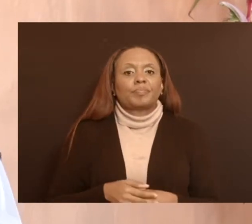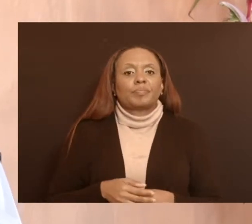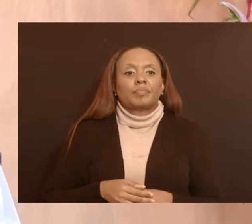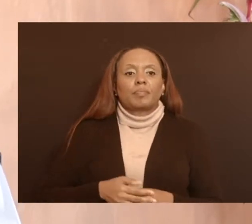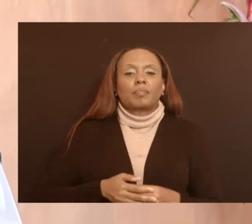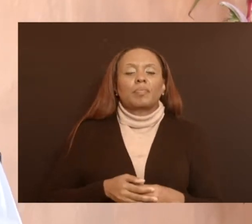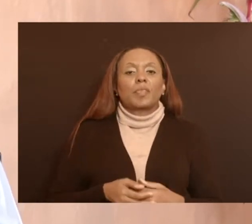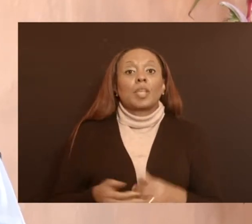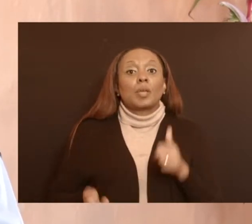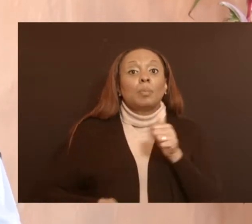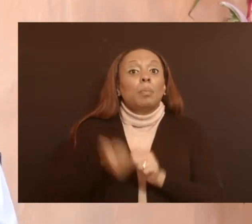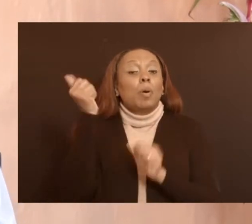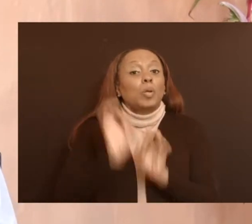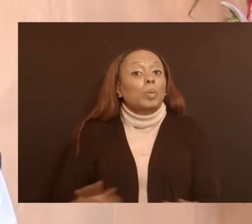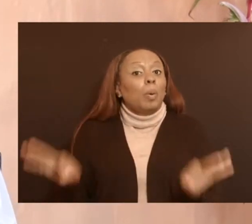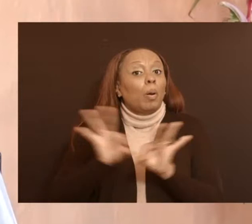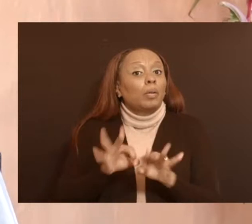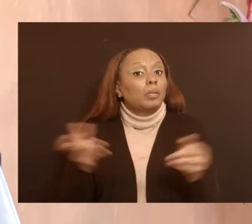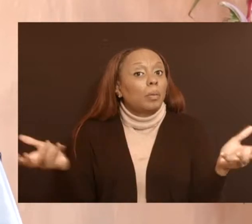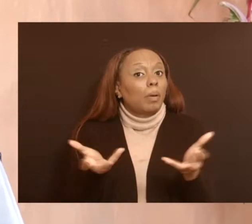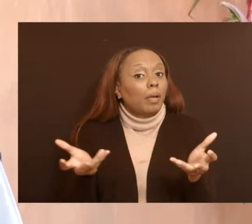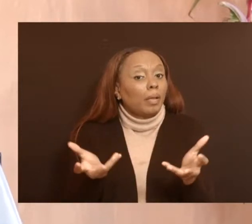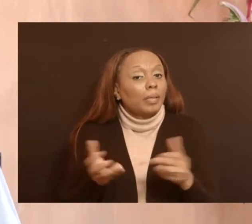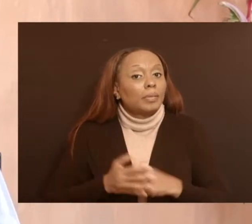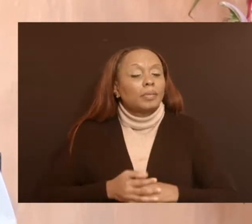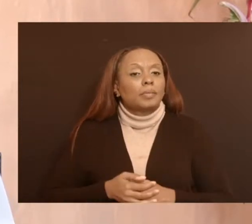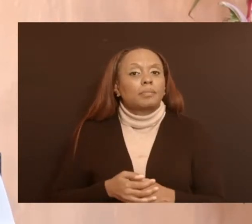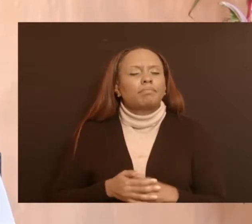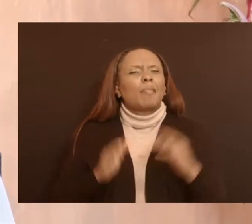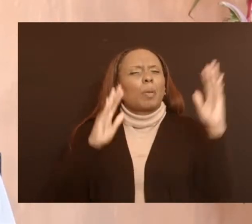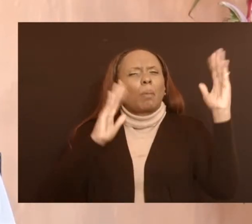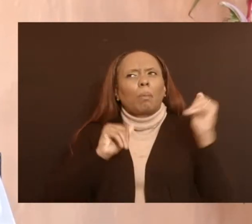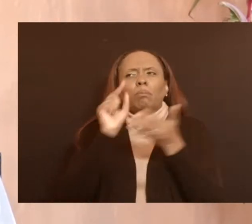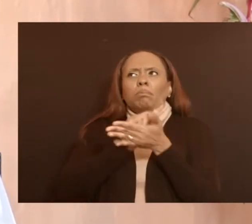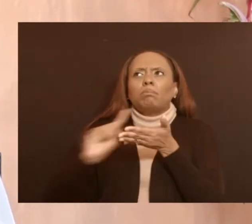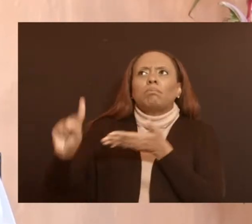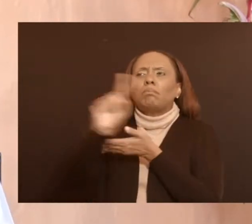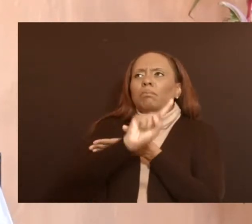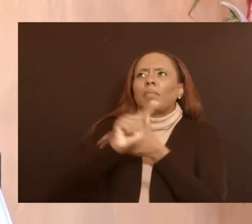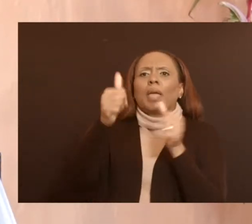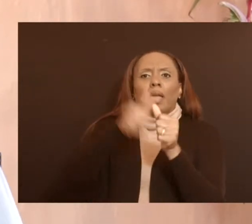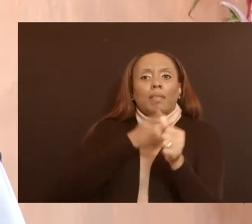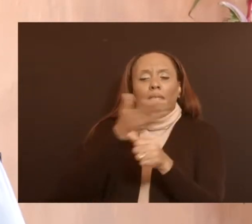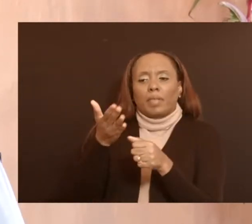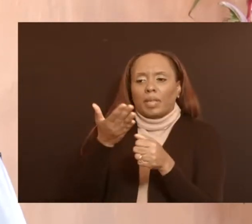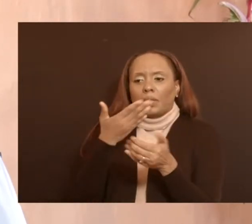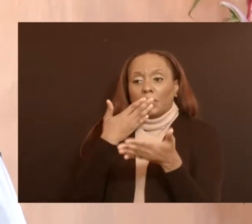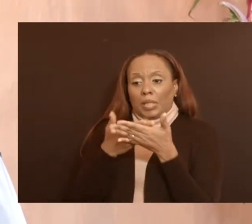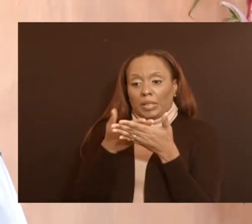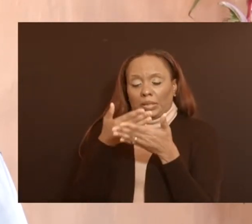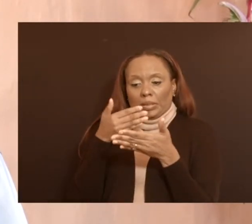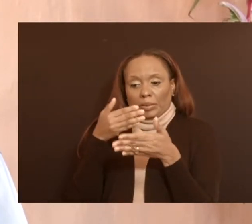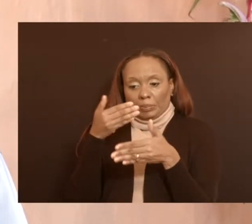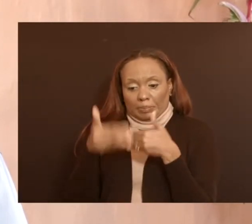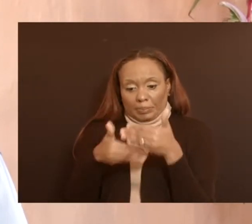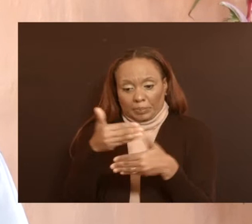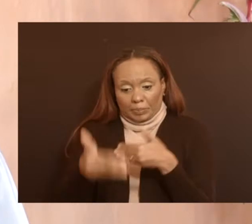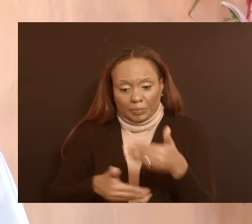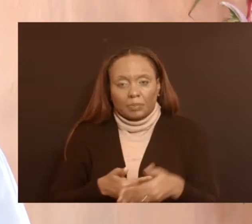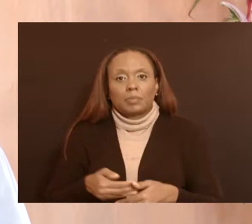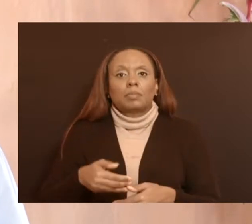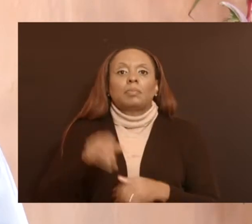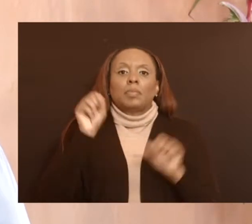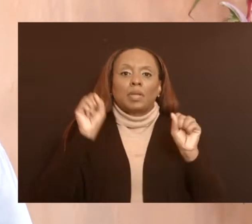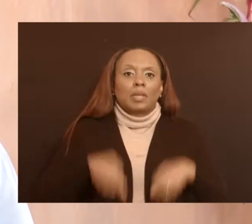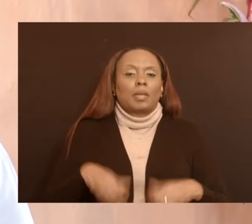most important thing really is the fact that hopefully from next week, once all goes well this weekend, we are in a position to do the